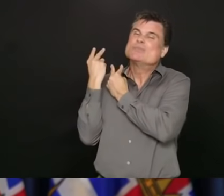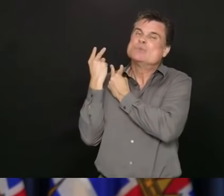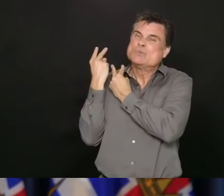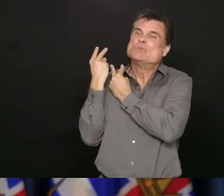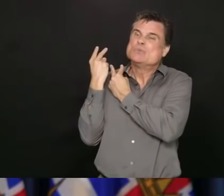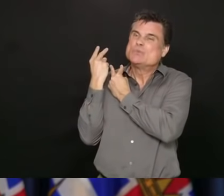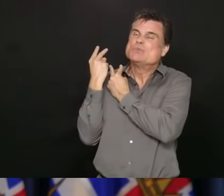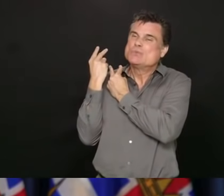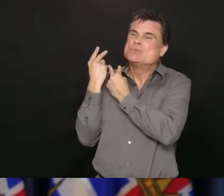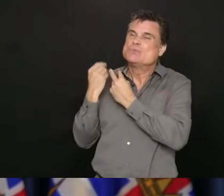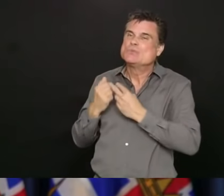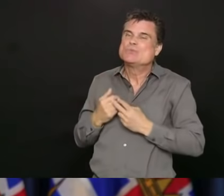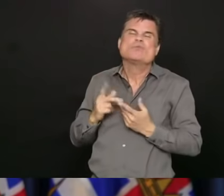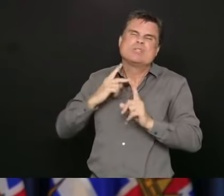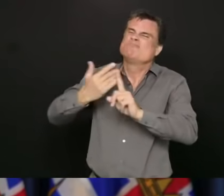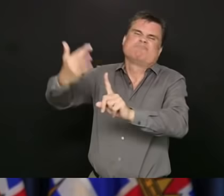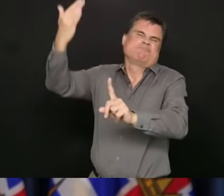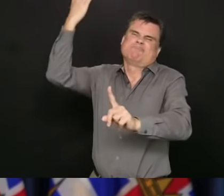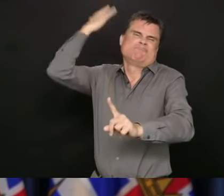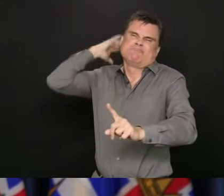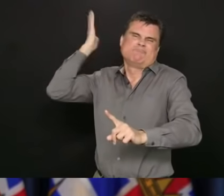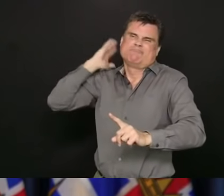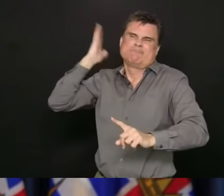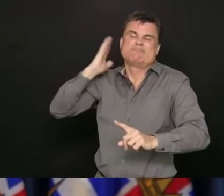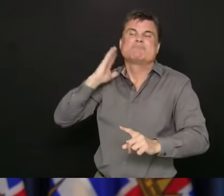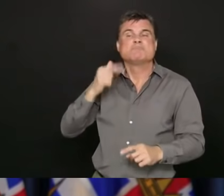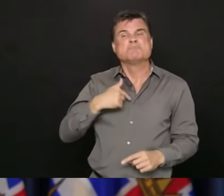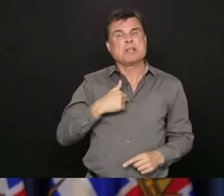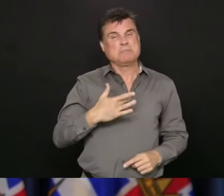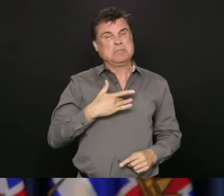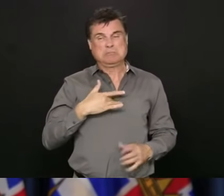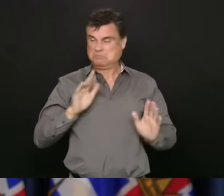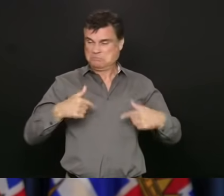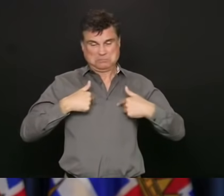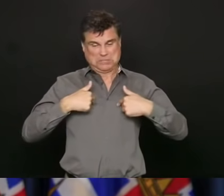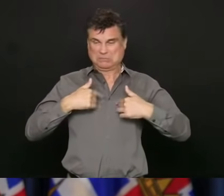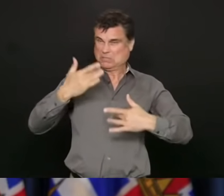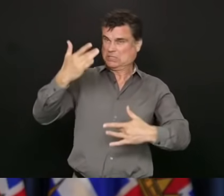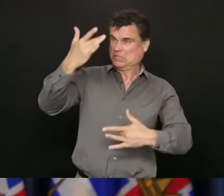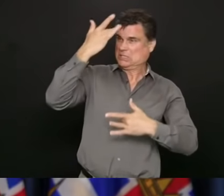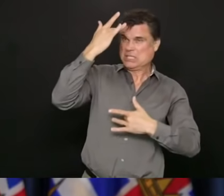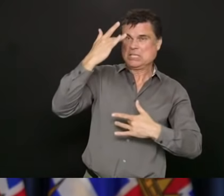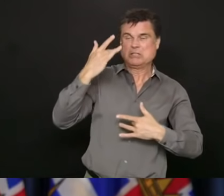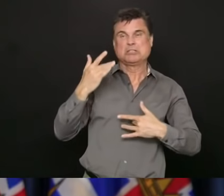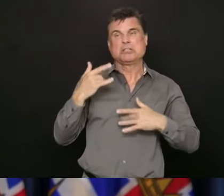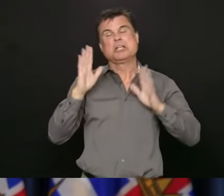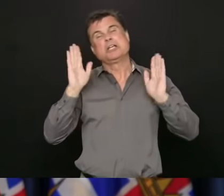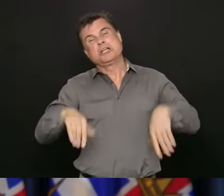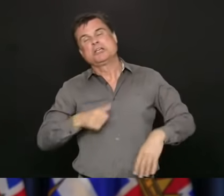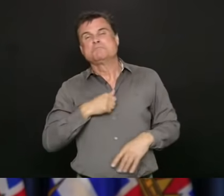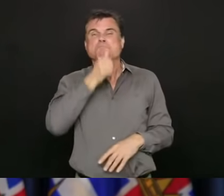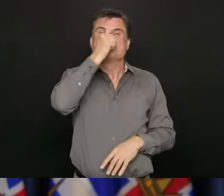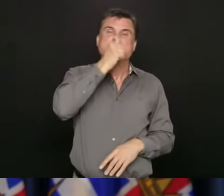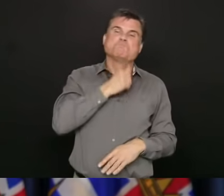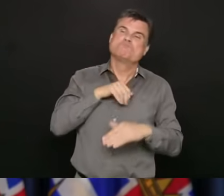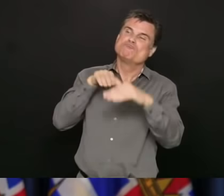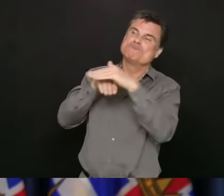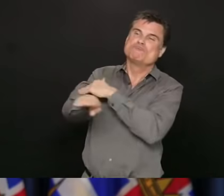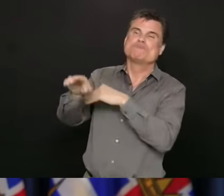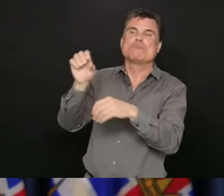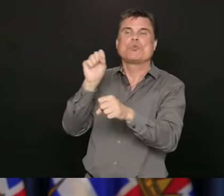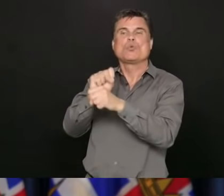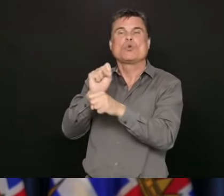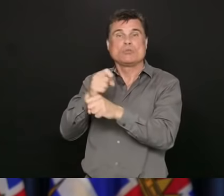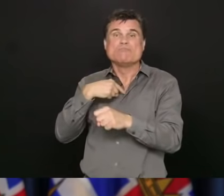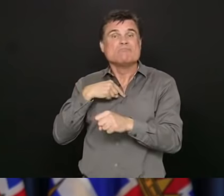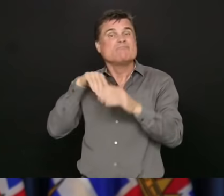the wrong answer. I understand that fully now. At the time, I was obliged to come to the legislature and work because that was part of the